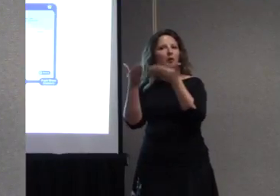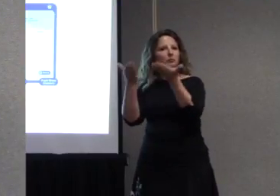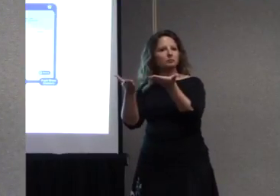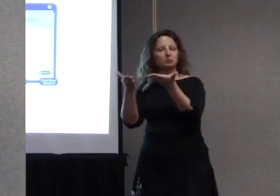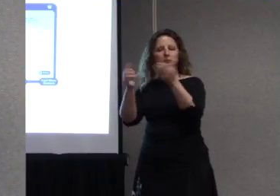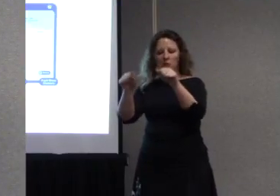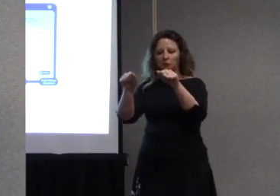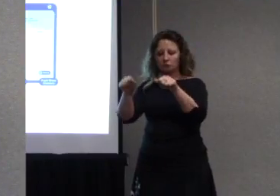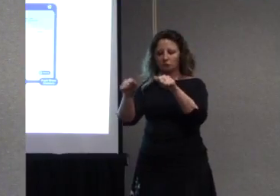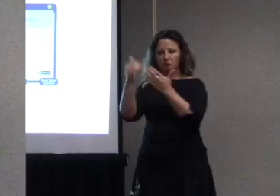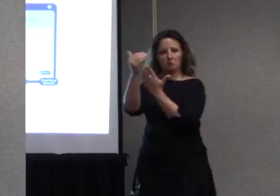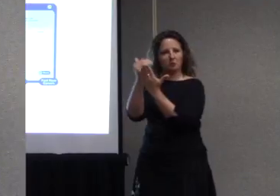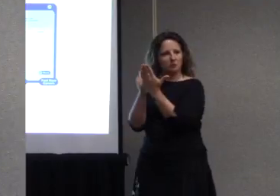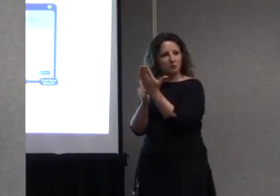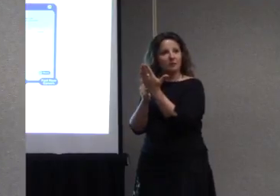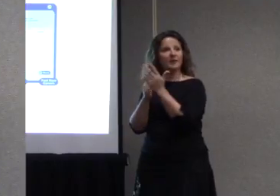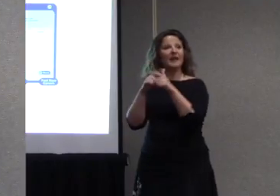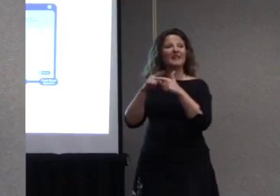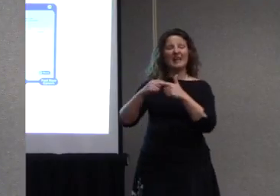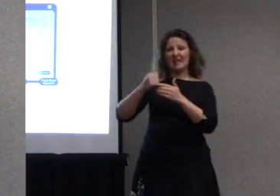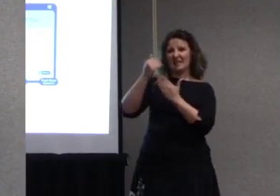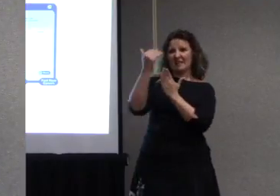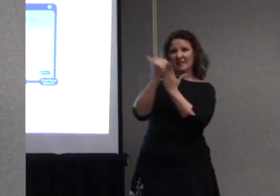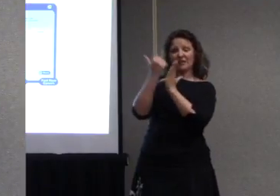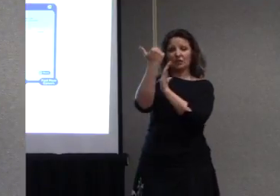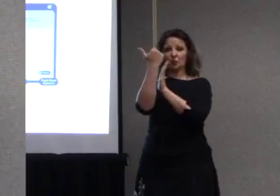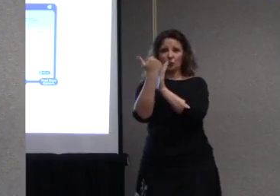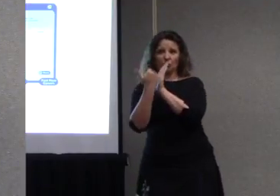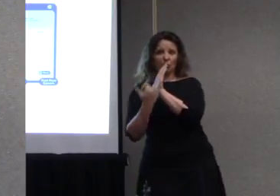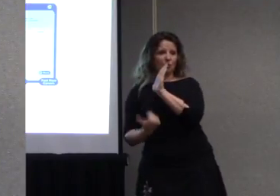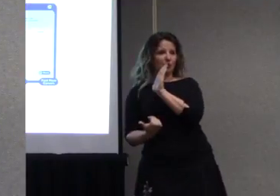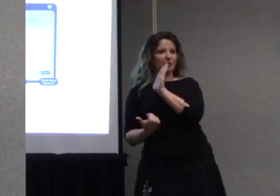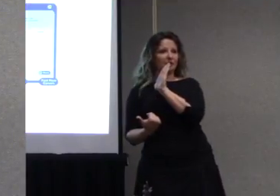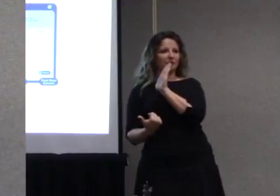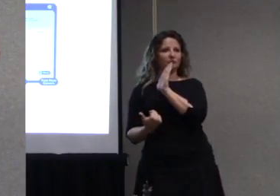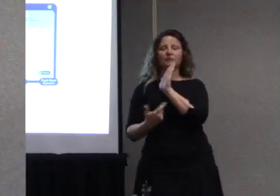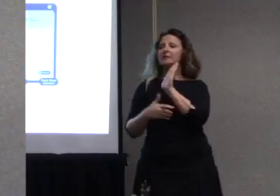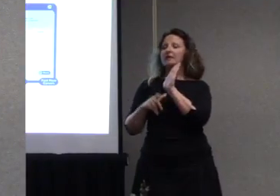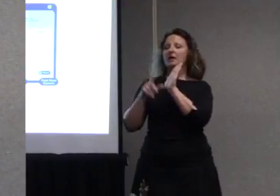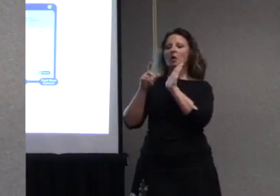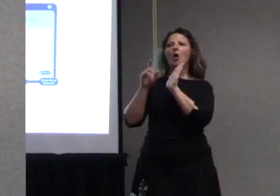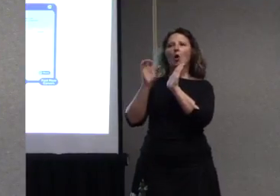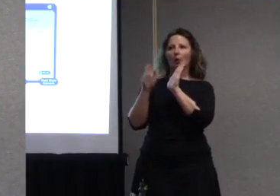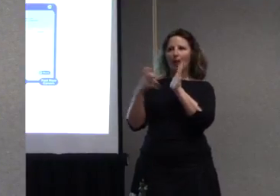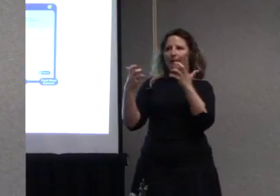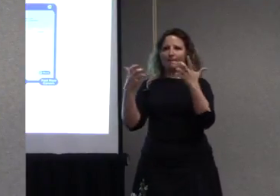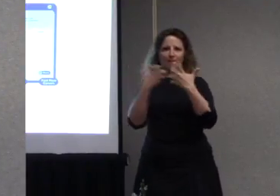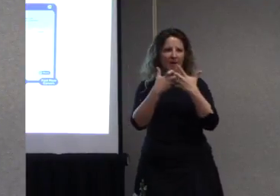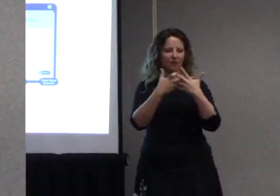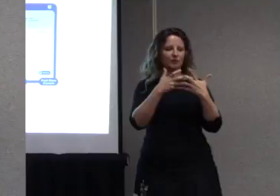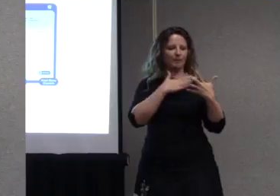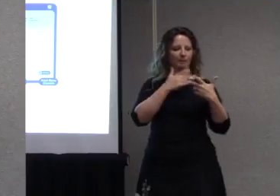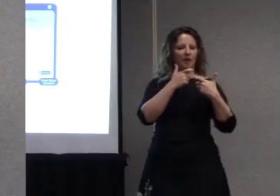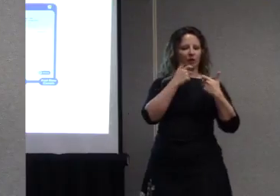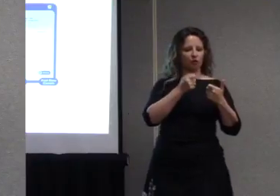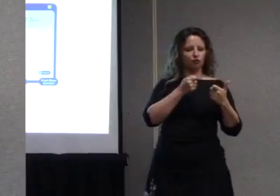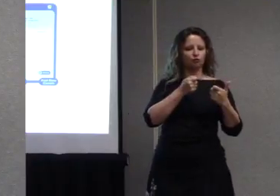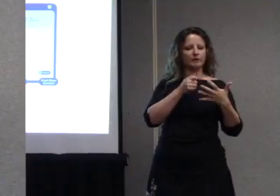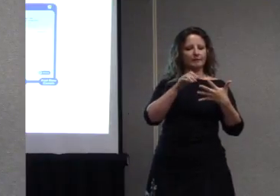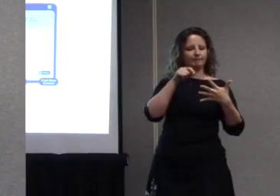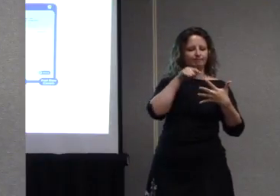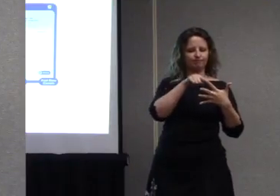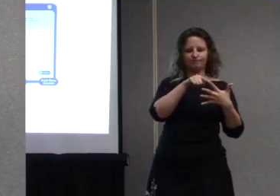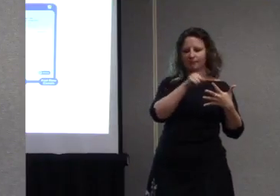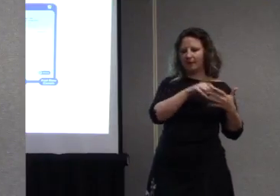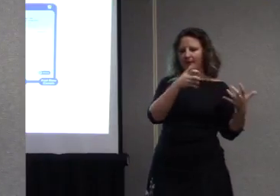about, and then it lists different jobs that are those interests at that level